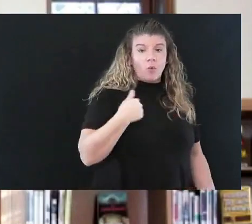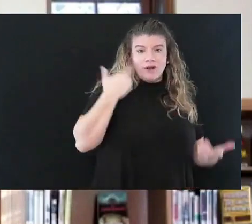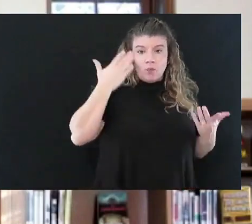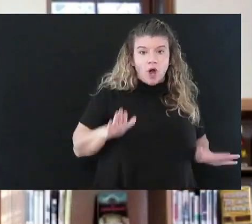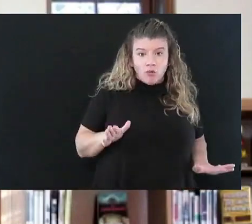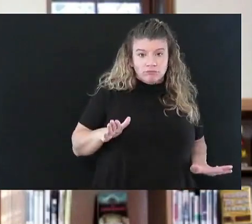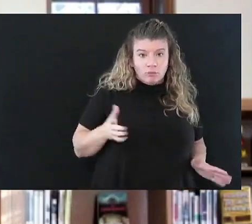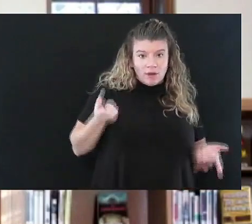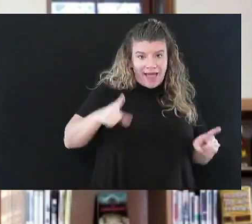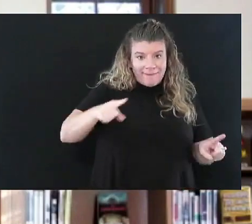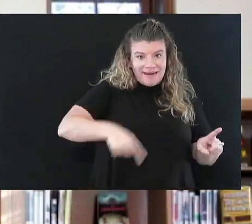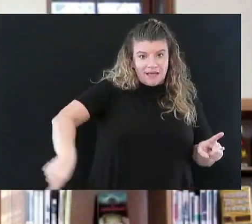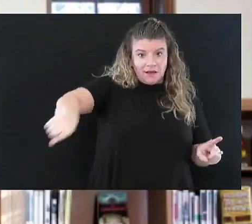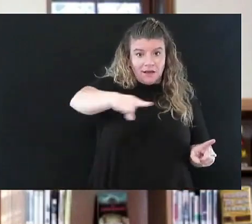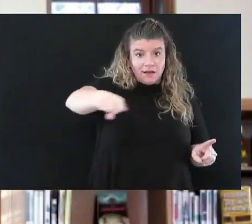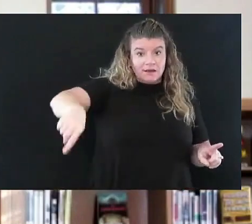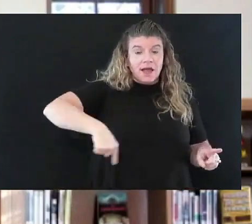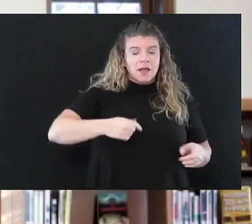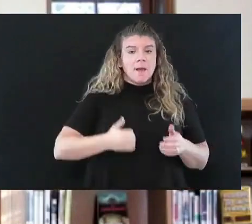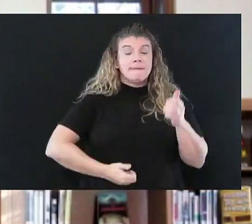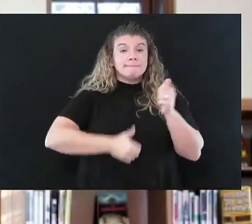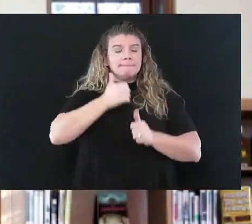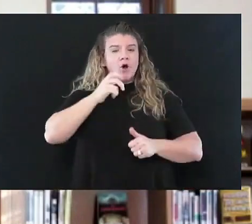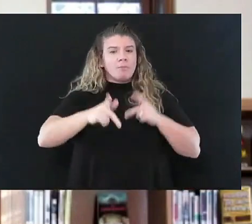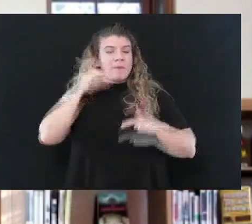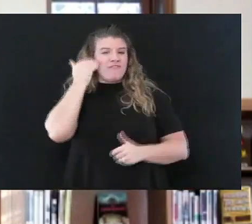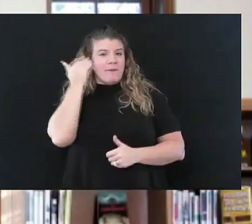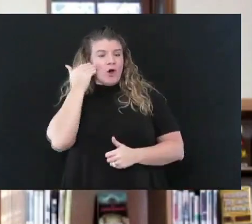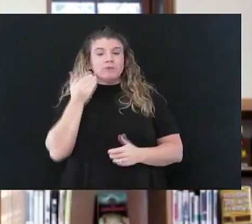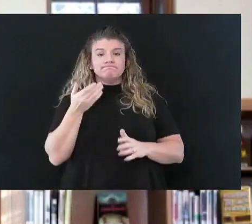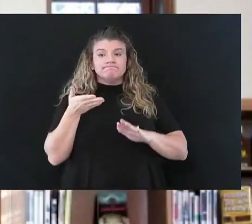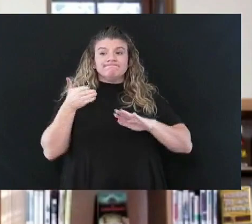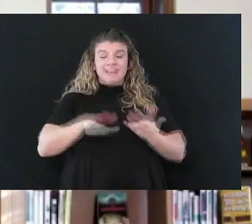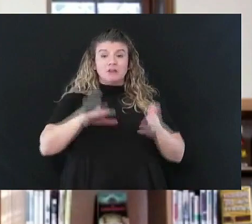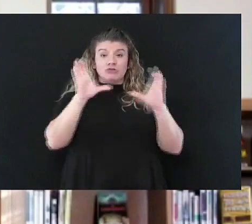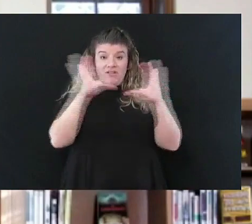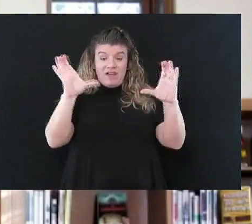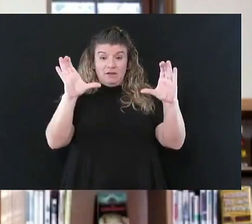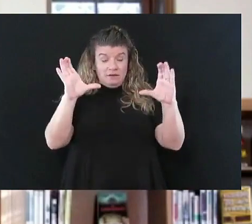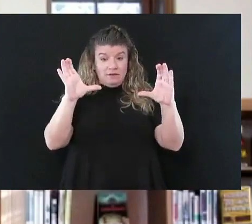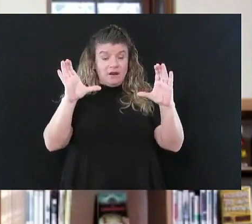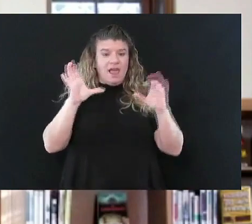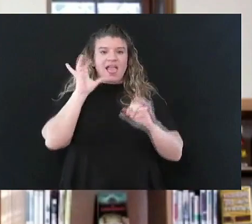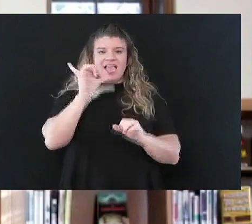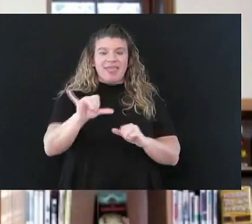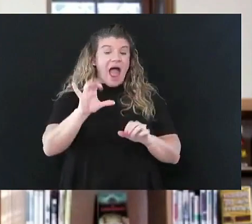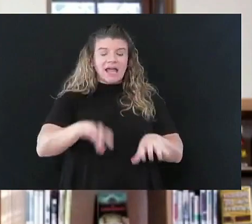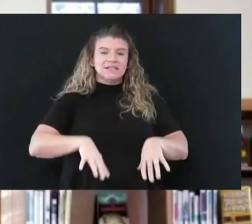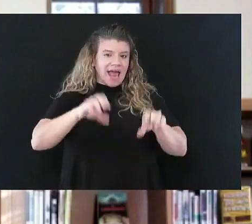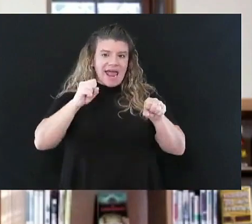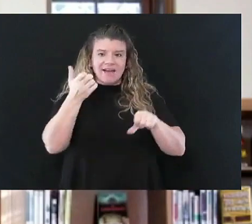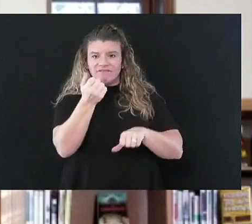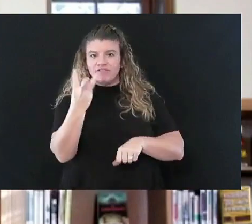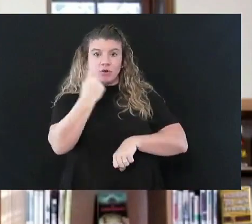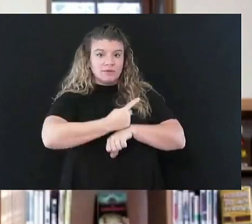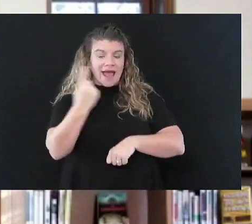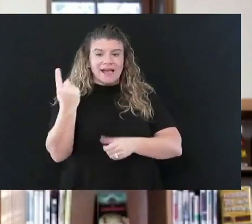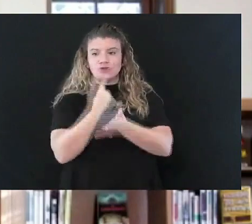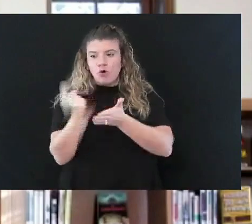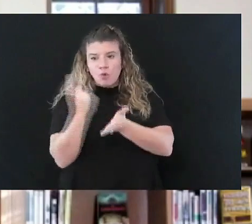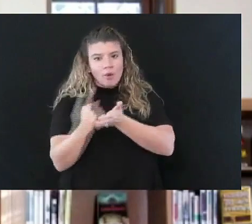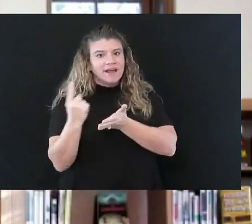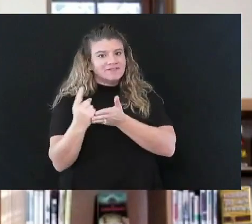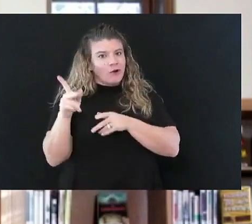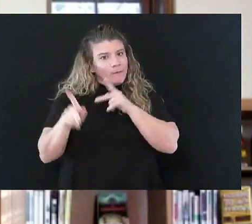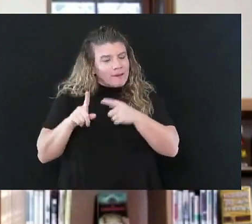it. Because most people are familiar with, death certificates, which somehow, can take days or sometimes weeks to fill